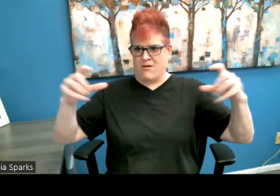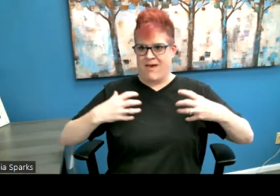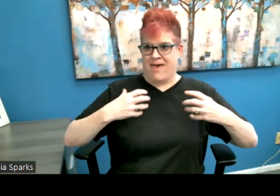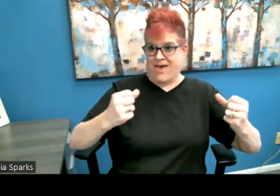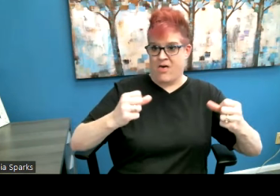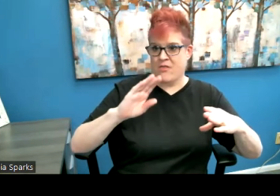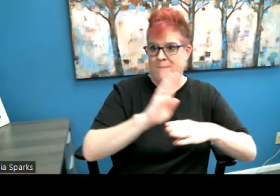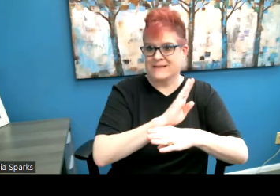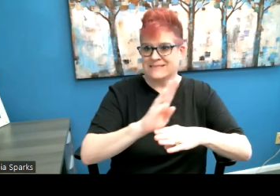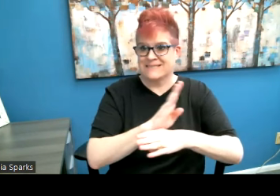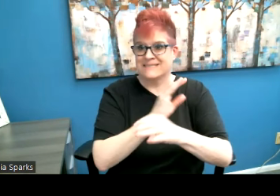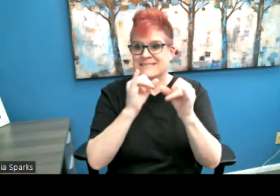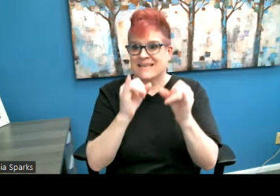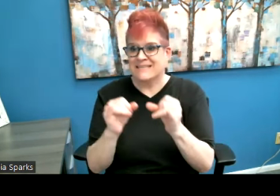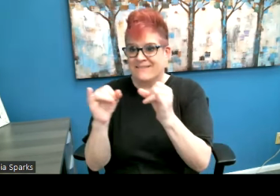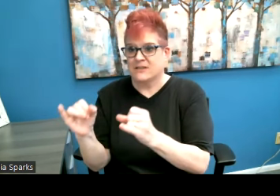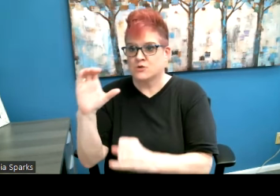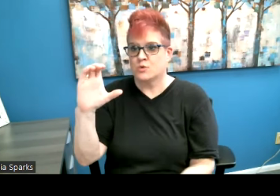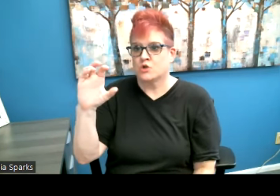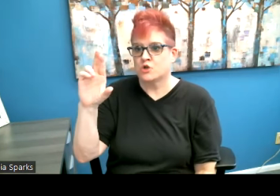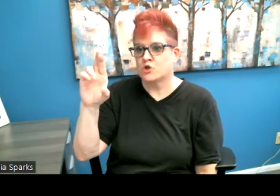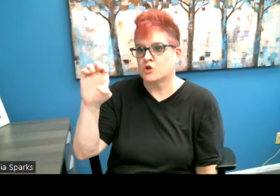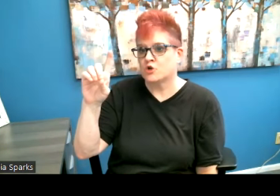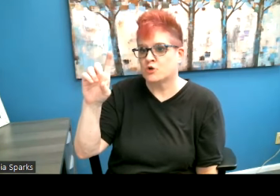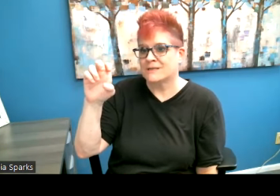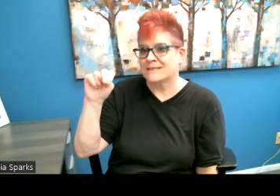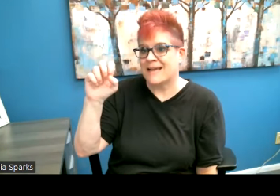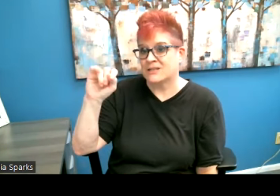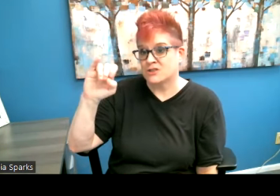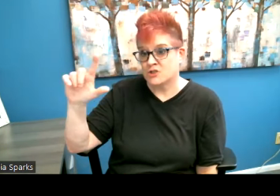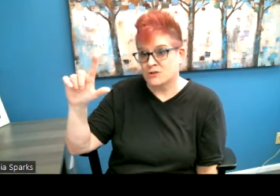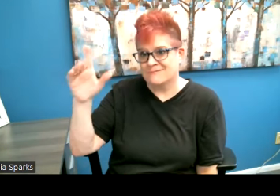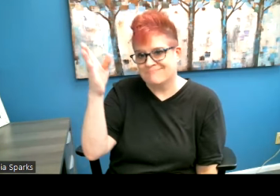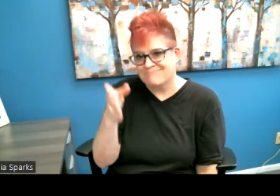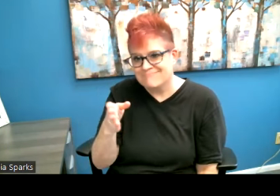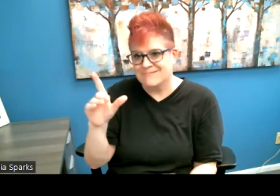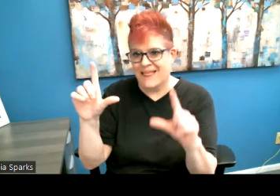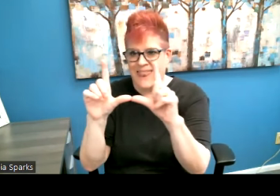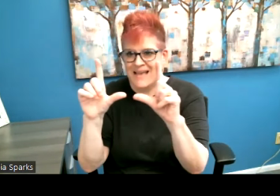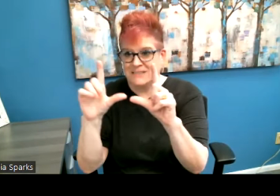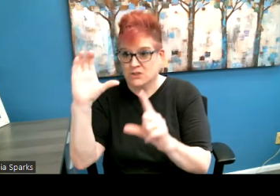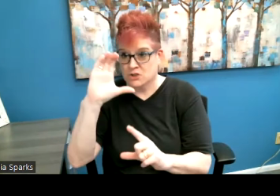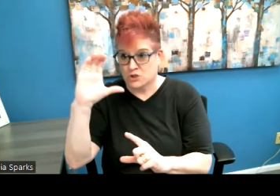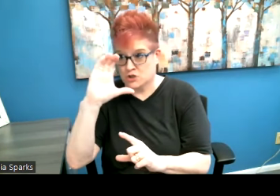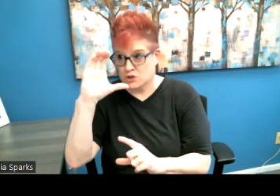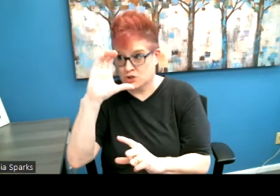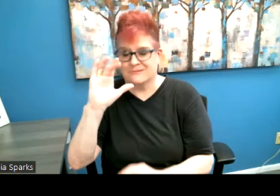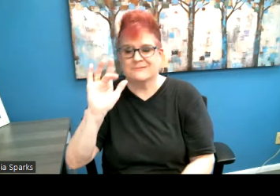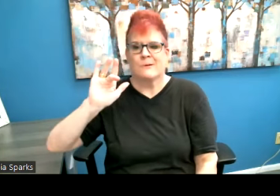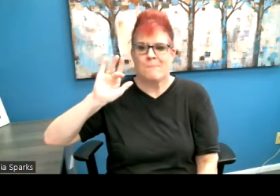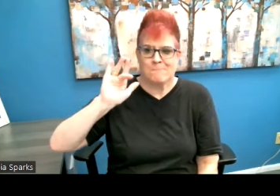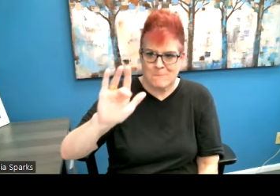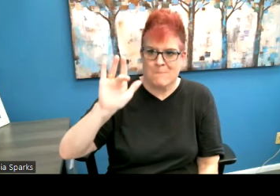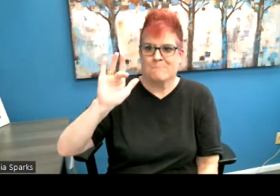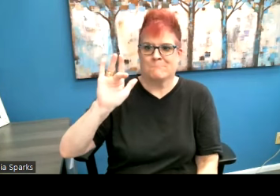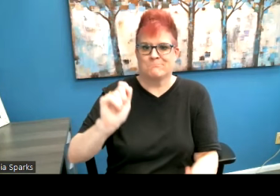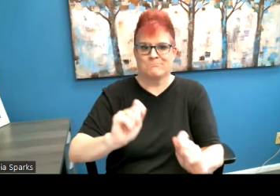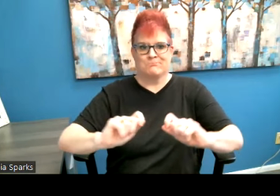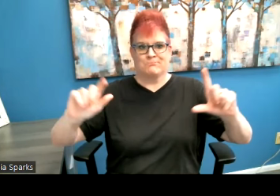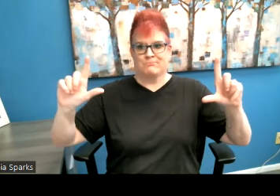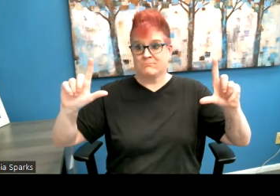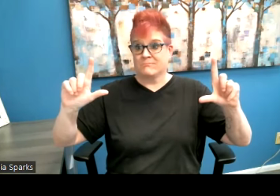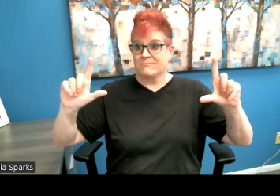Business, Individual Credential / license search. You're going to click on that box and